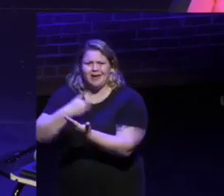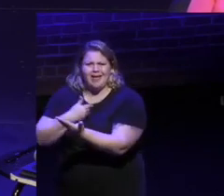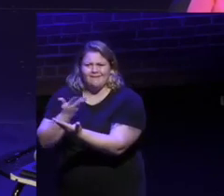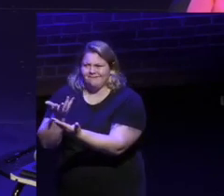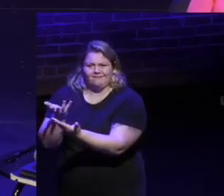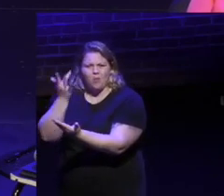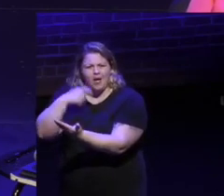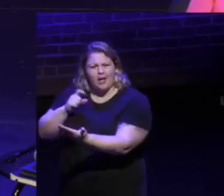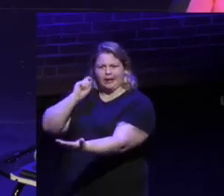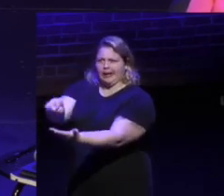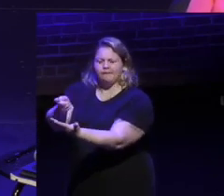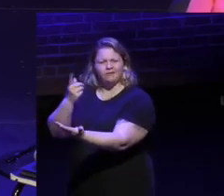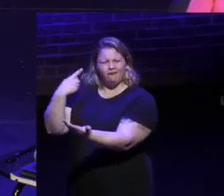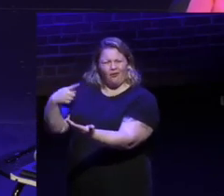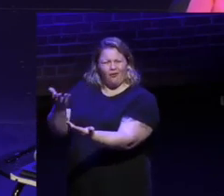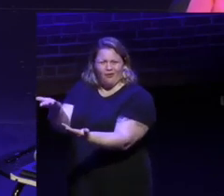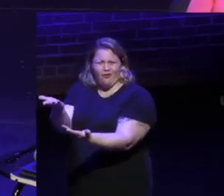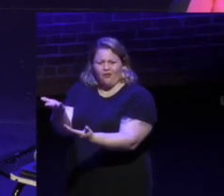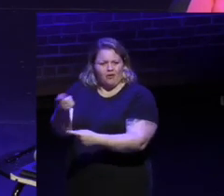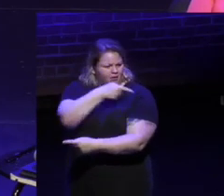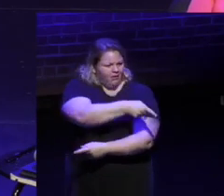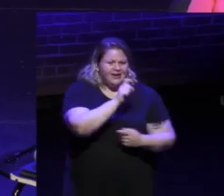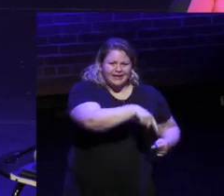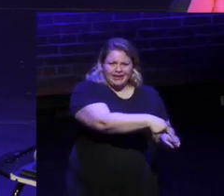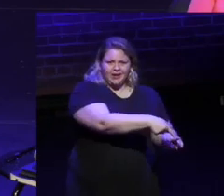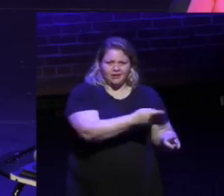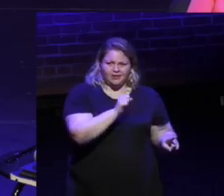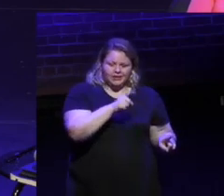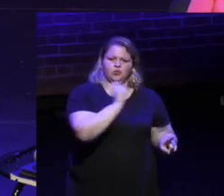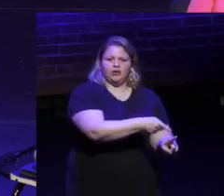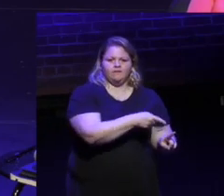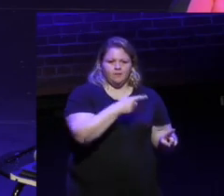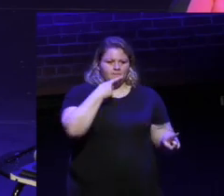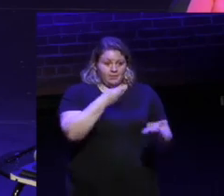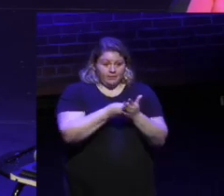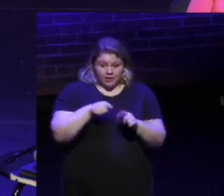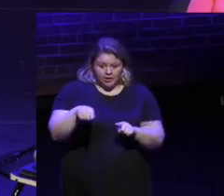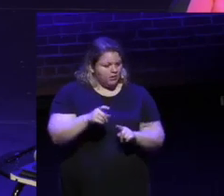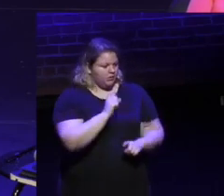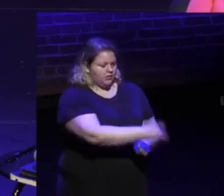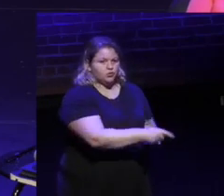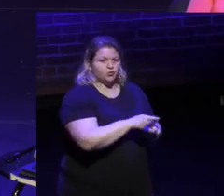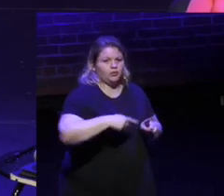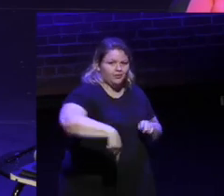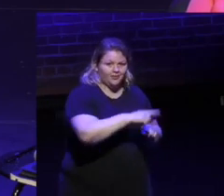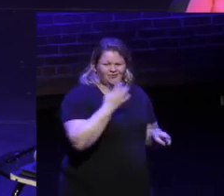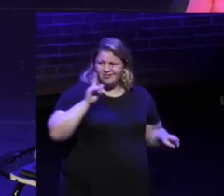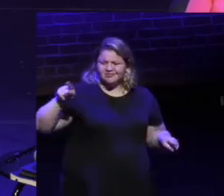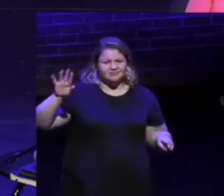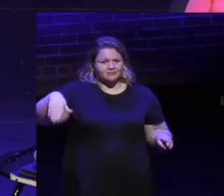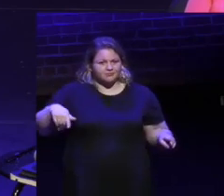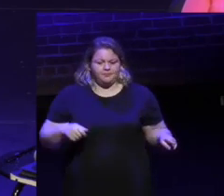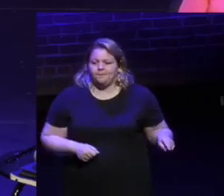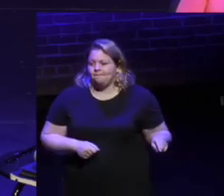newer, more emergent community organizations with less resources. You know, and the other thing I would say is